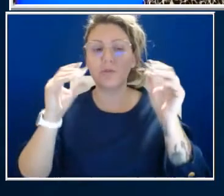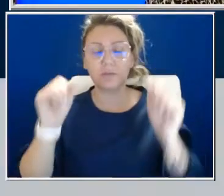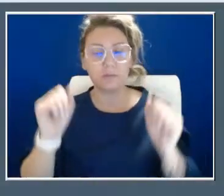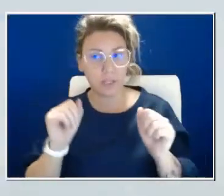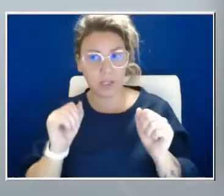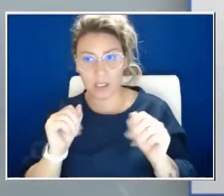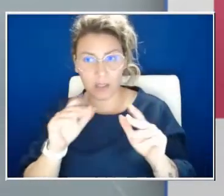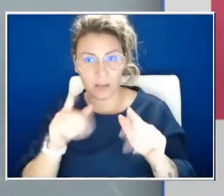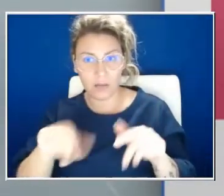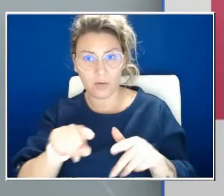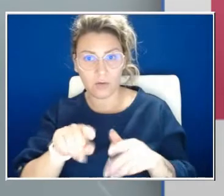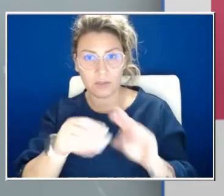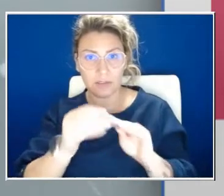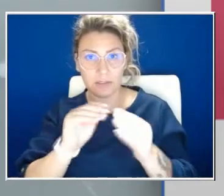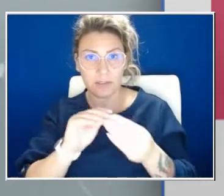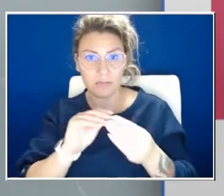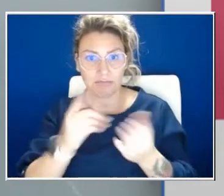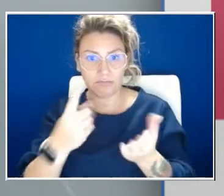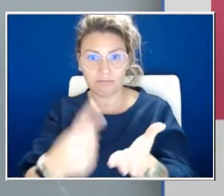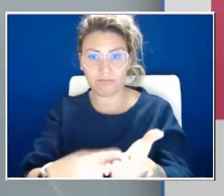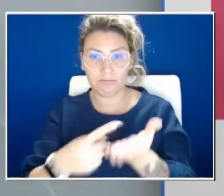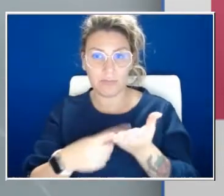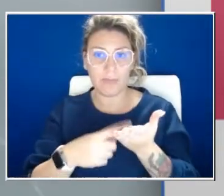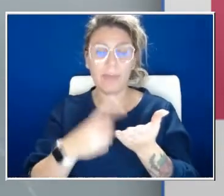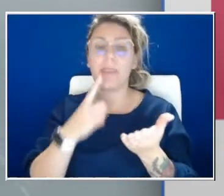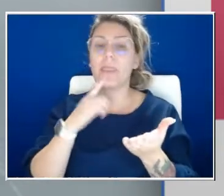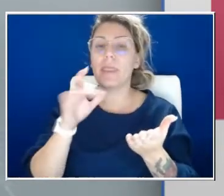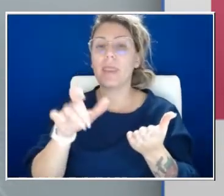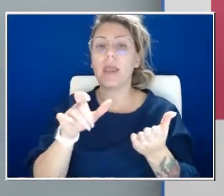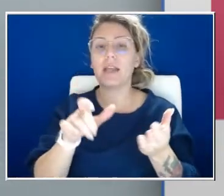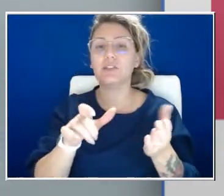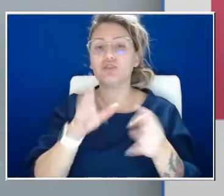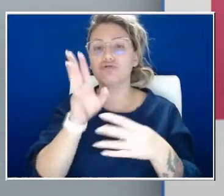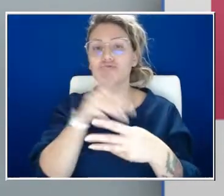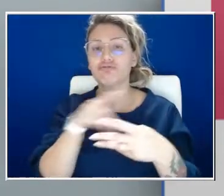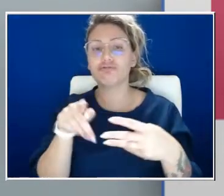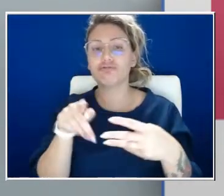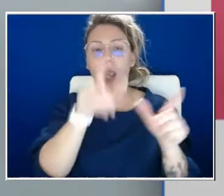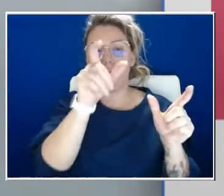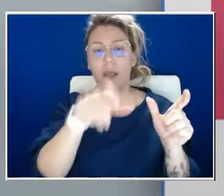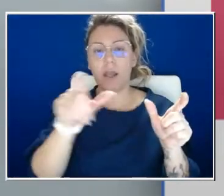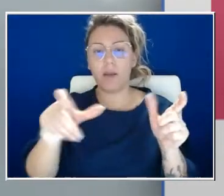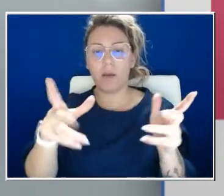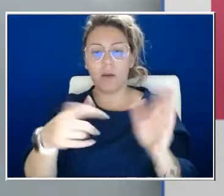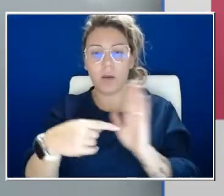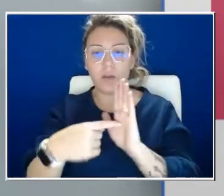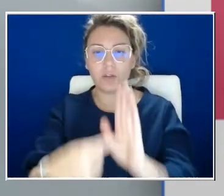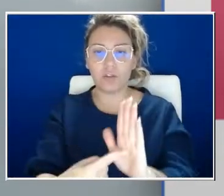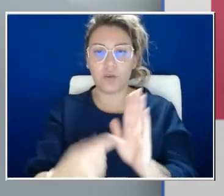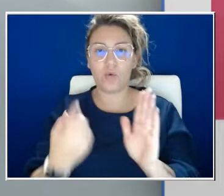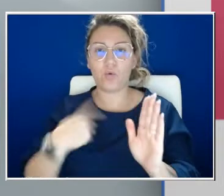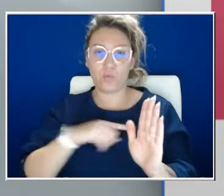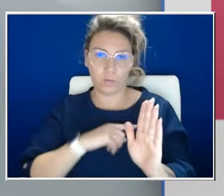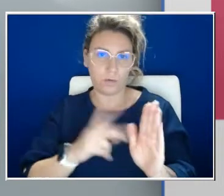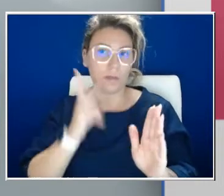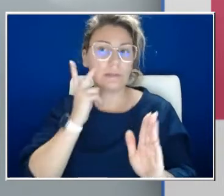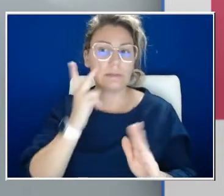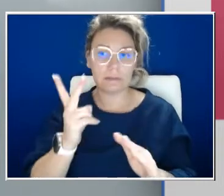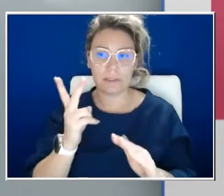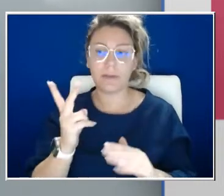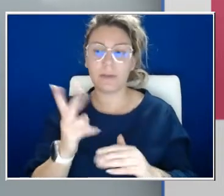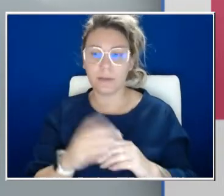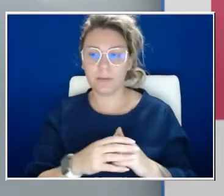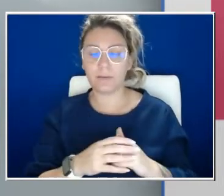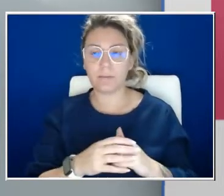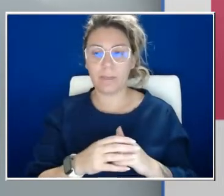too. Yeah, so this is a little graph that we have, and I wanted to show this just to show that we are seeing